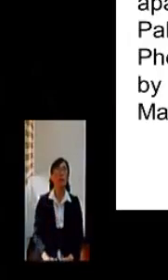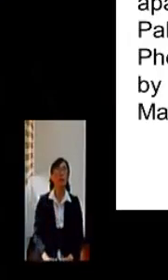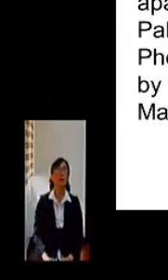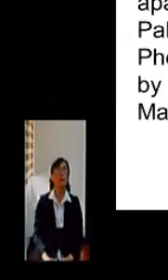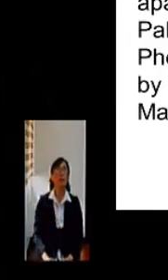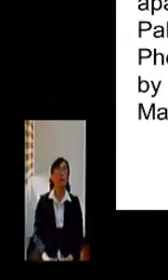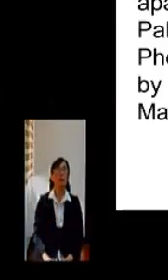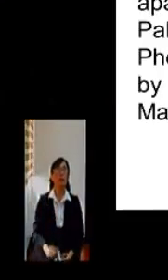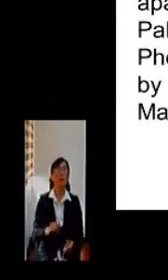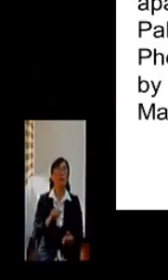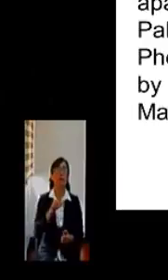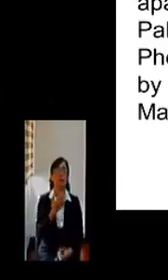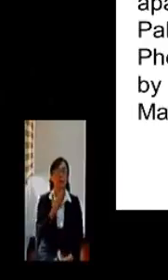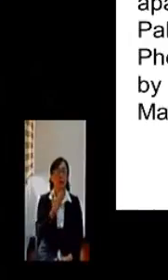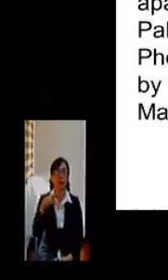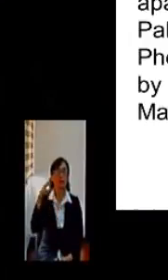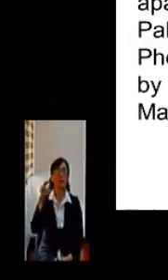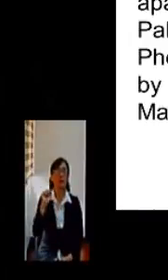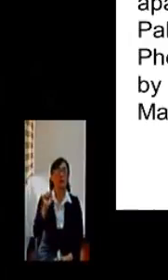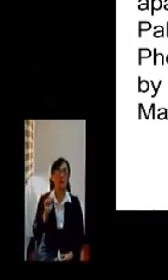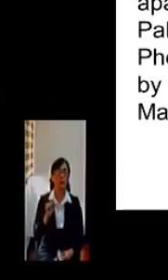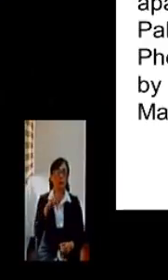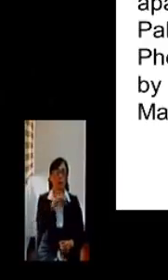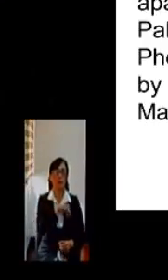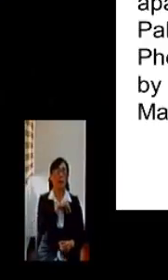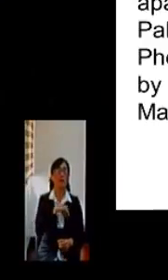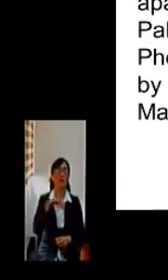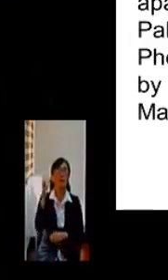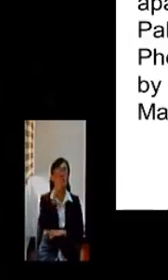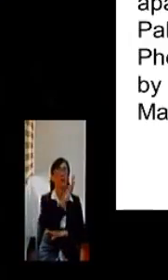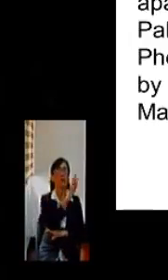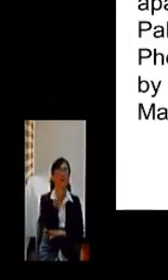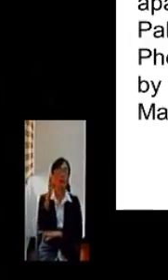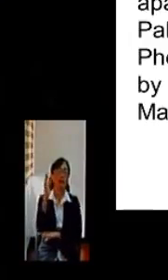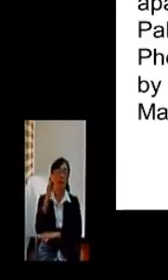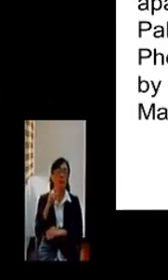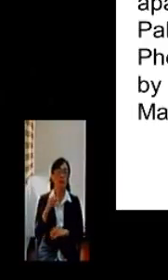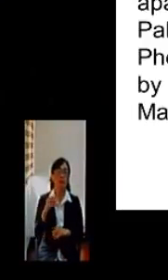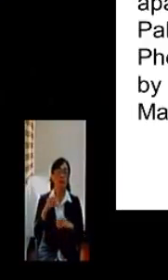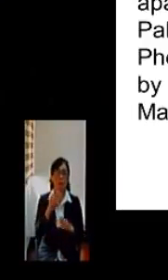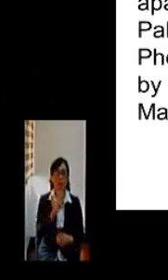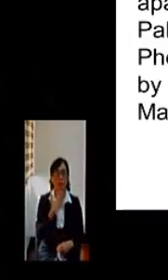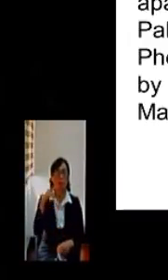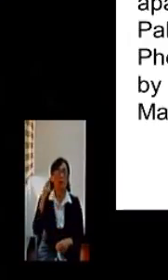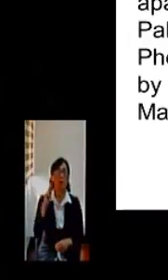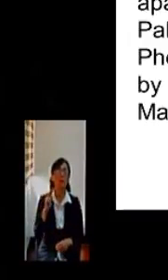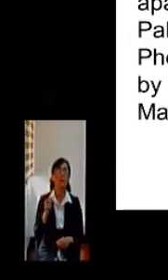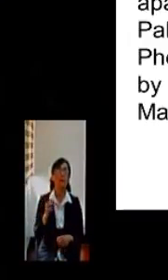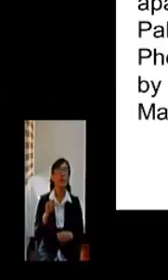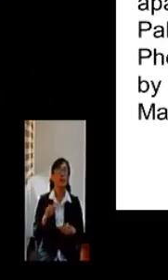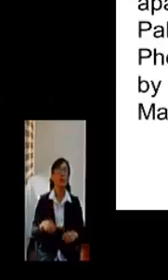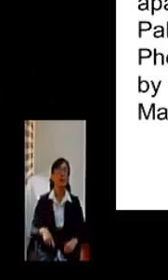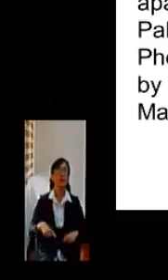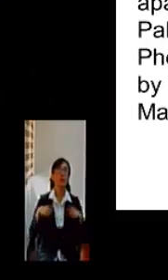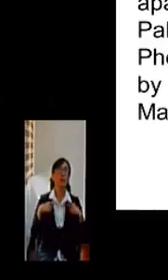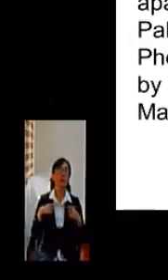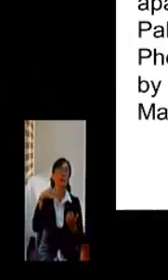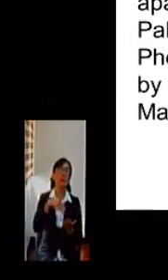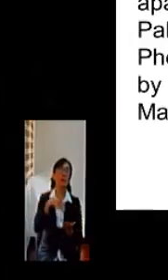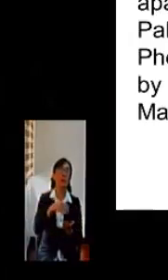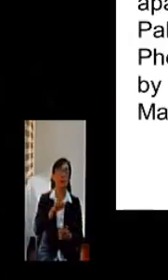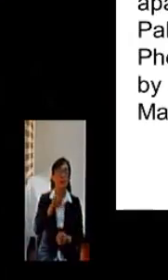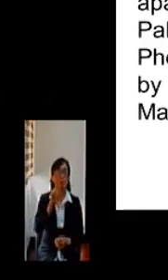The better the quality of the forest, the better its population. Our study spanned from